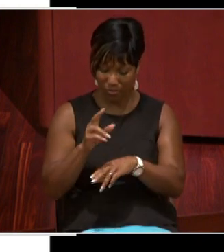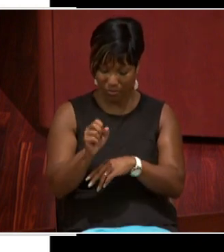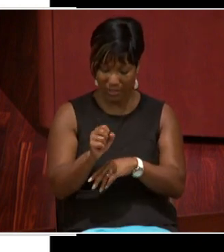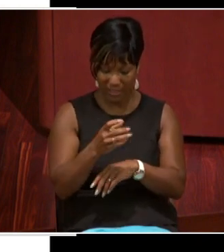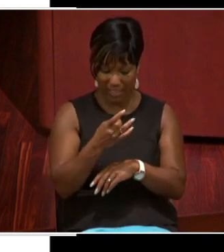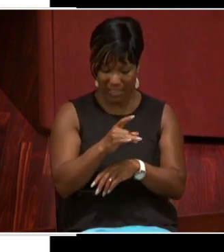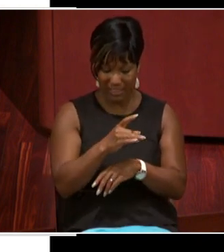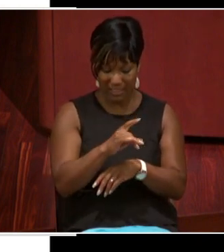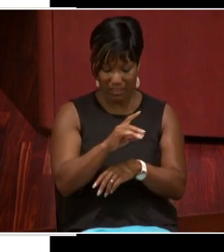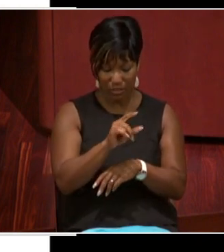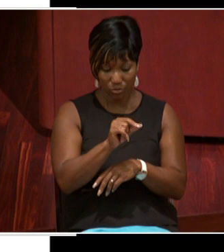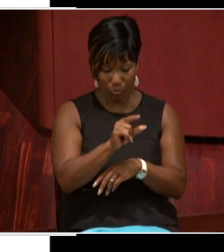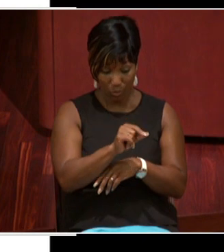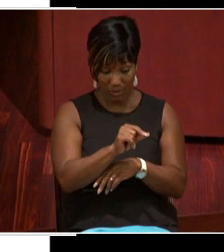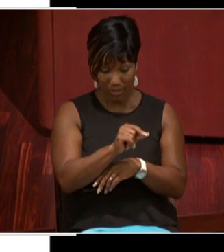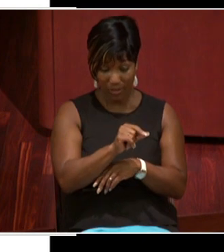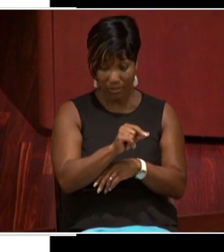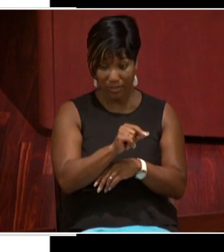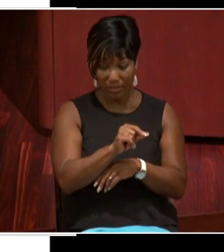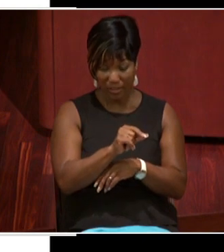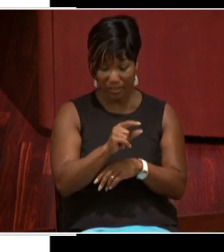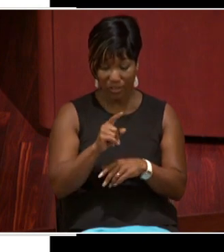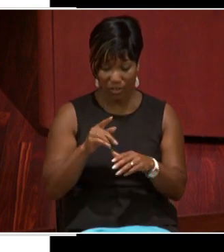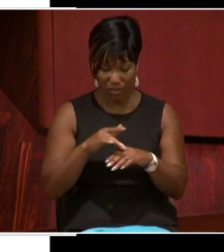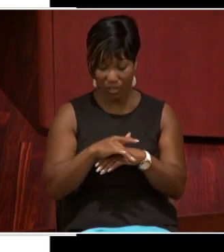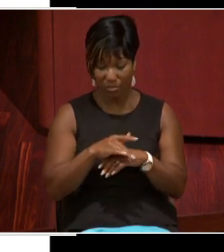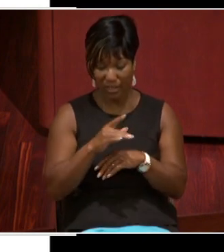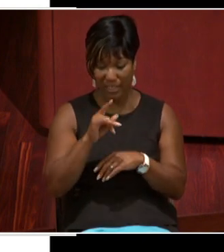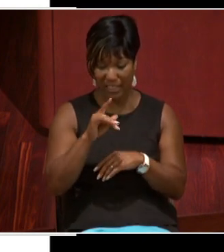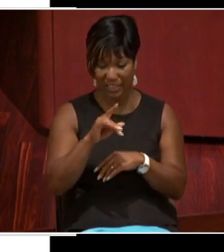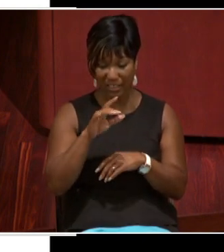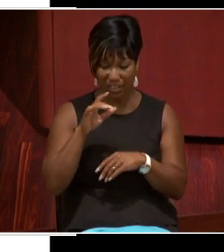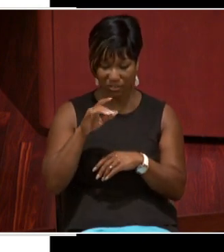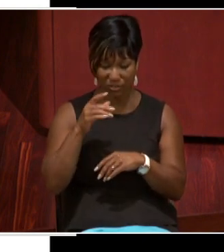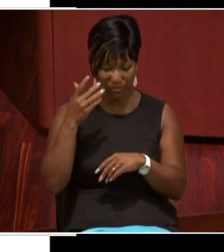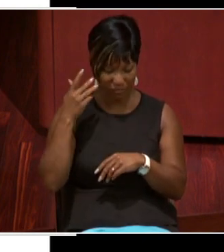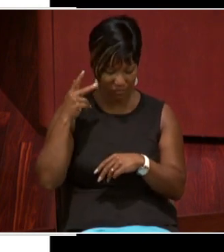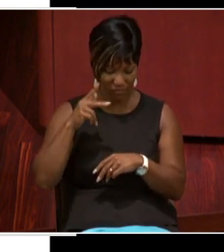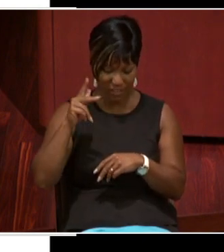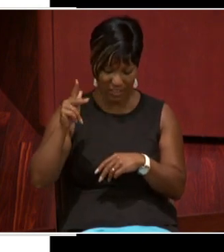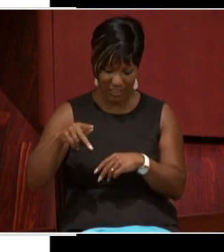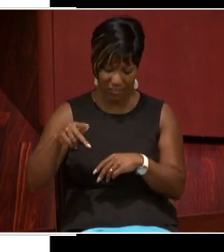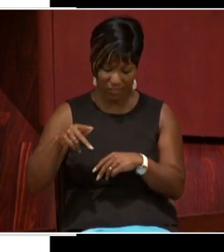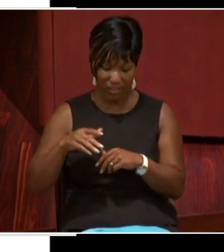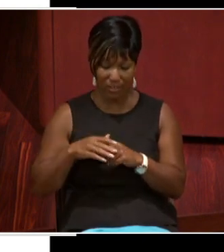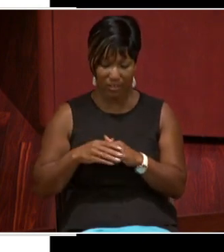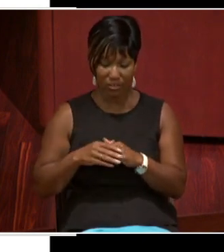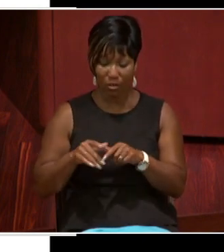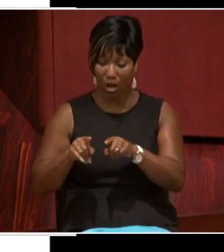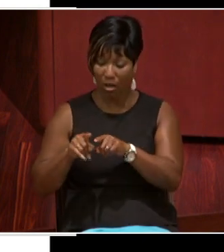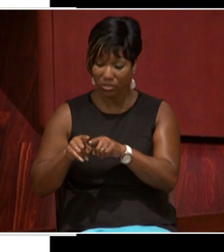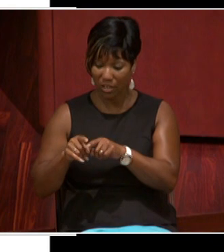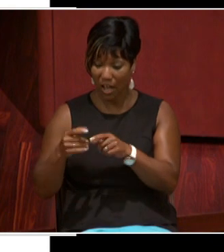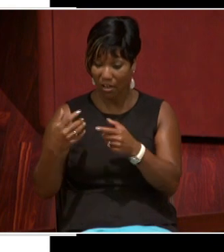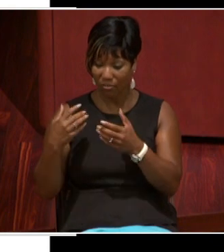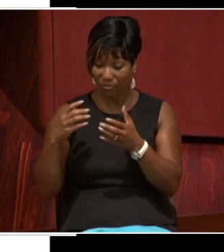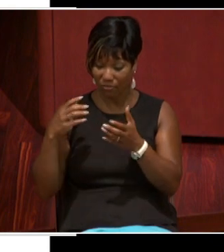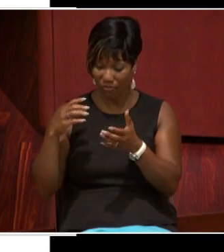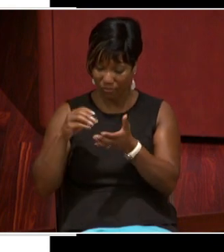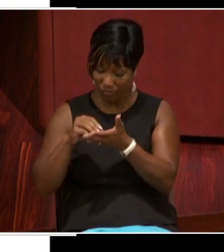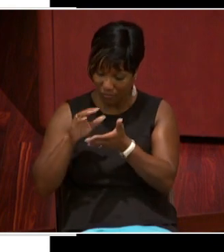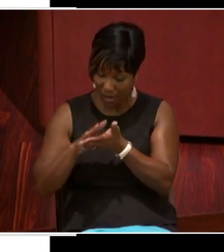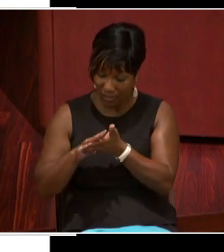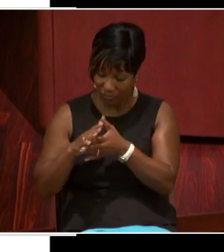exceptions was one of the earliest ports, which is Philadelphia in 1800. We also have records from the Immigration and